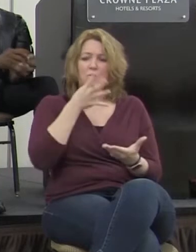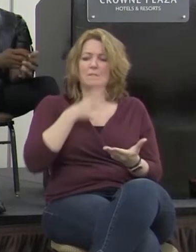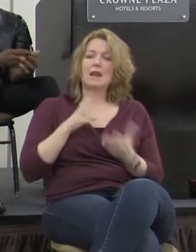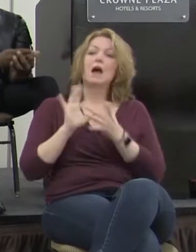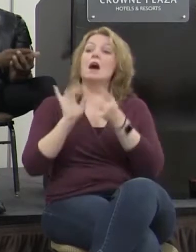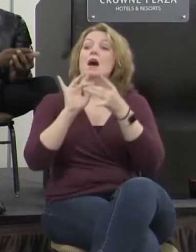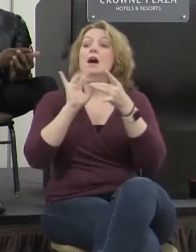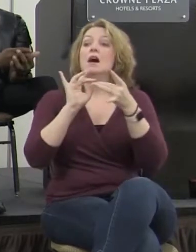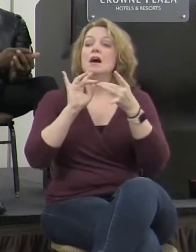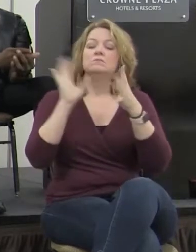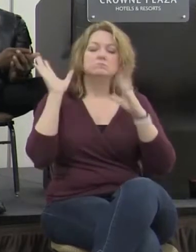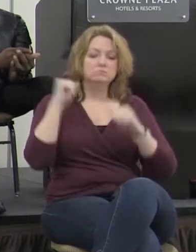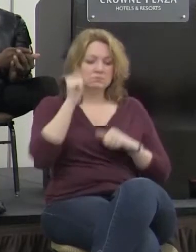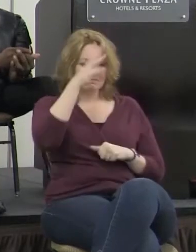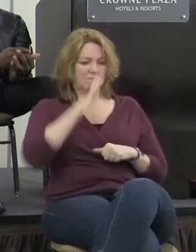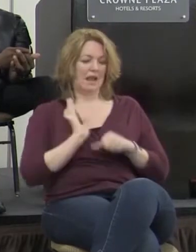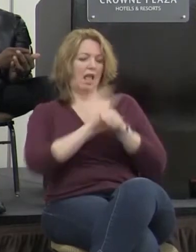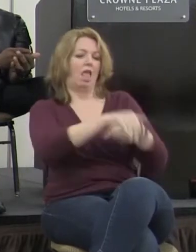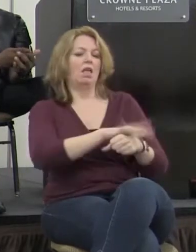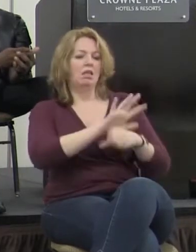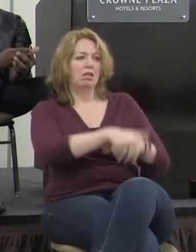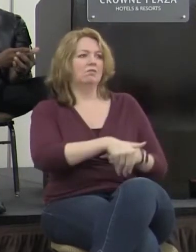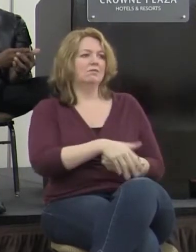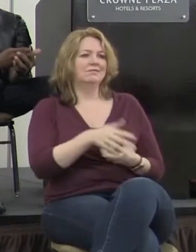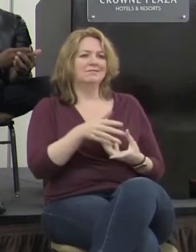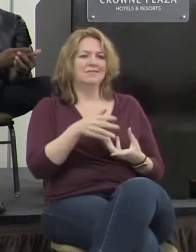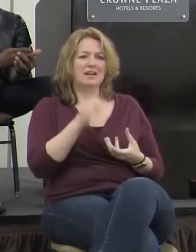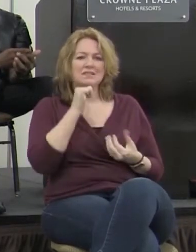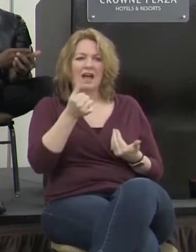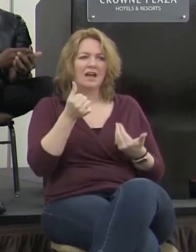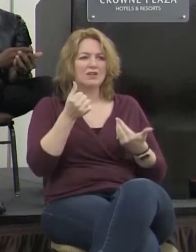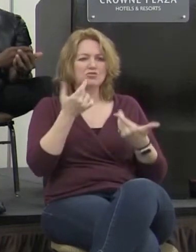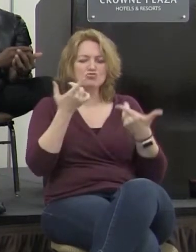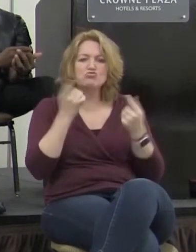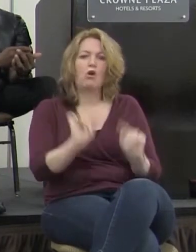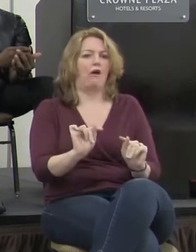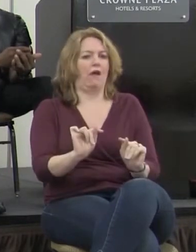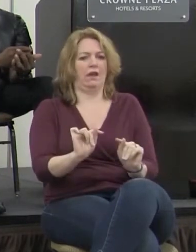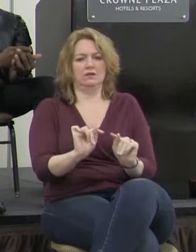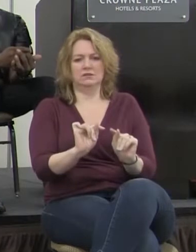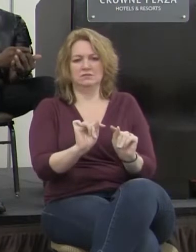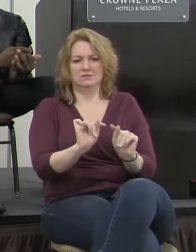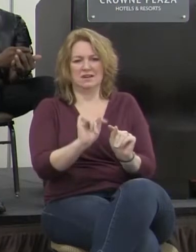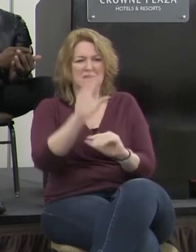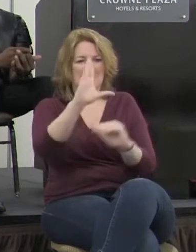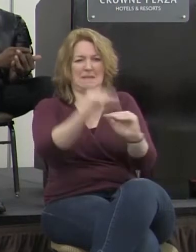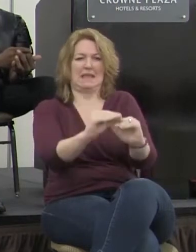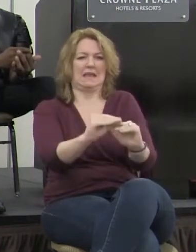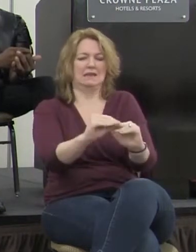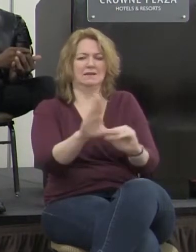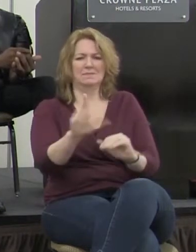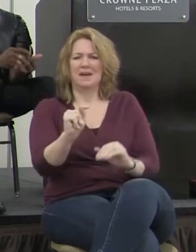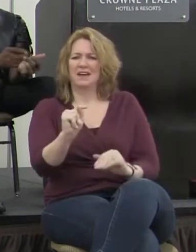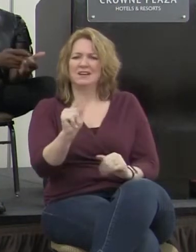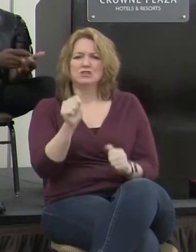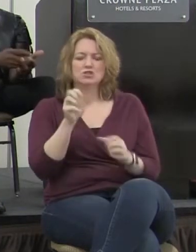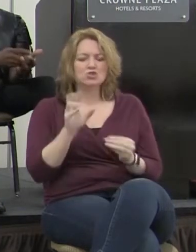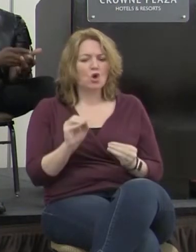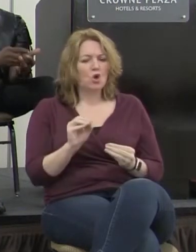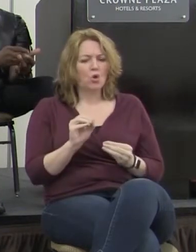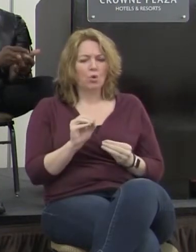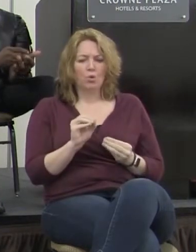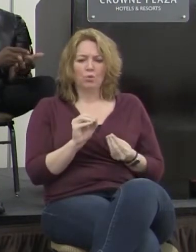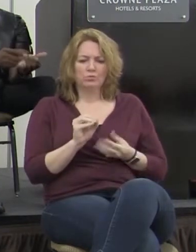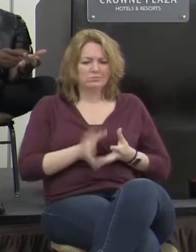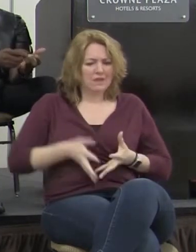start talking and the men will just start talking over. And it's not that they are actively trying to demean, but it's just so